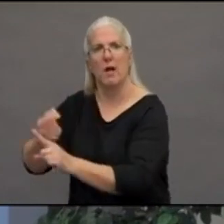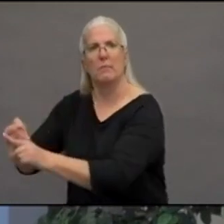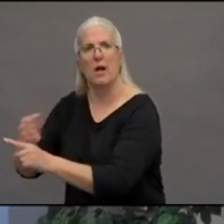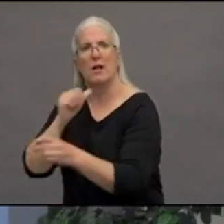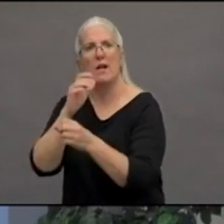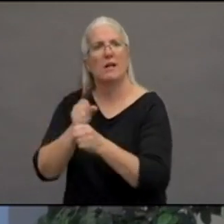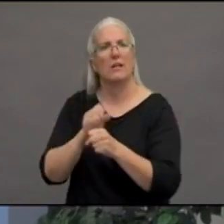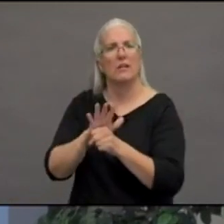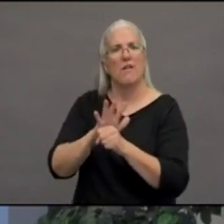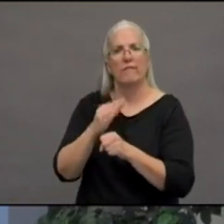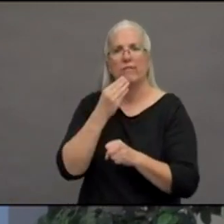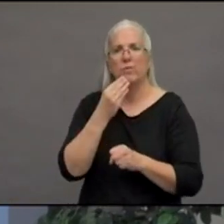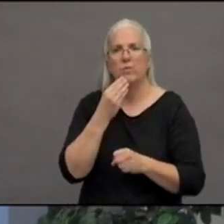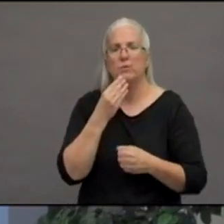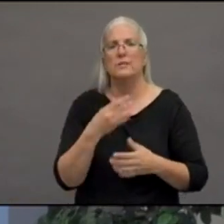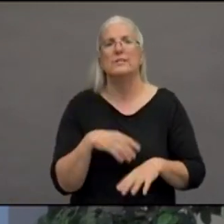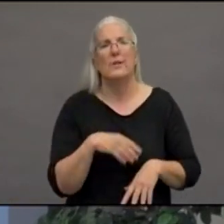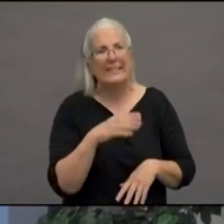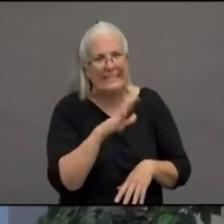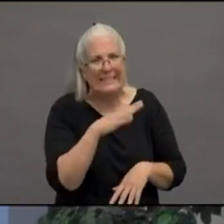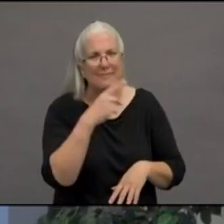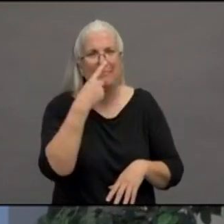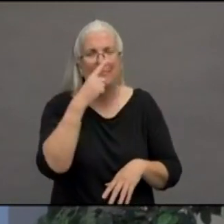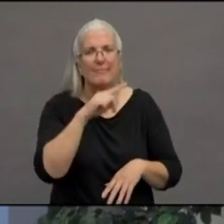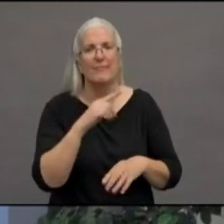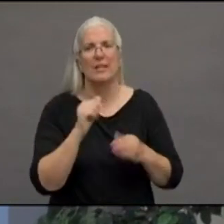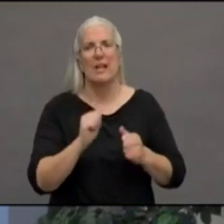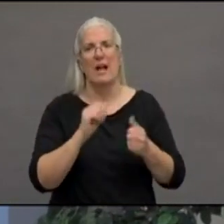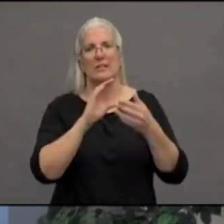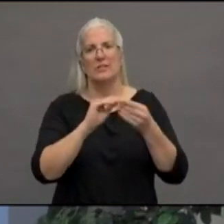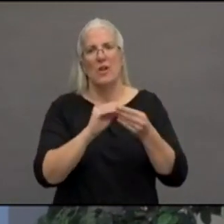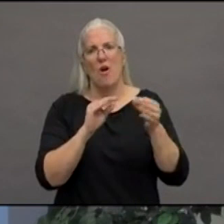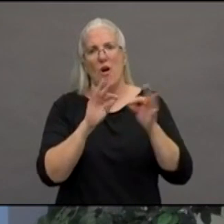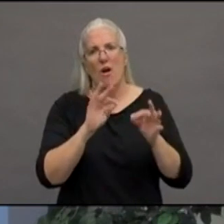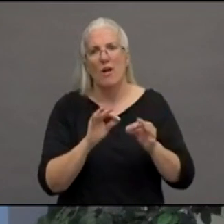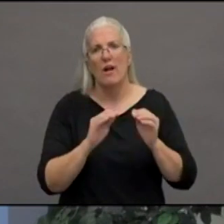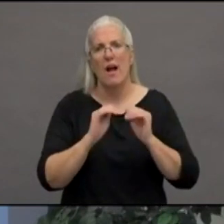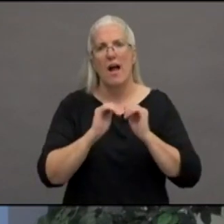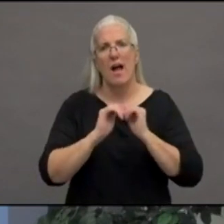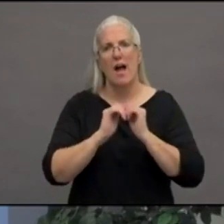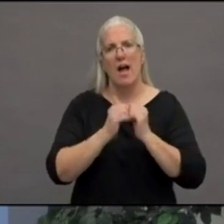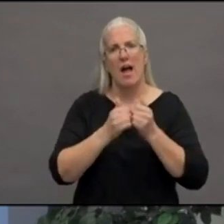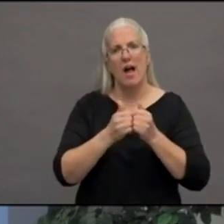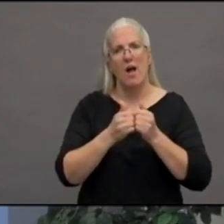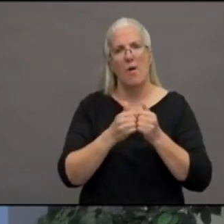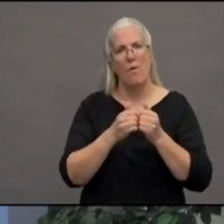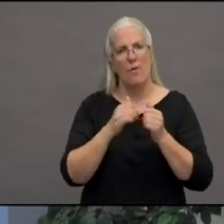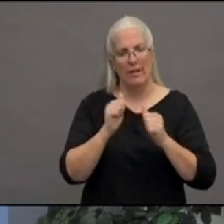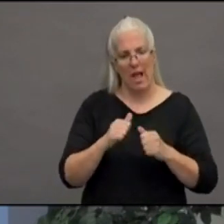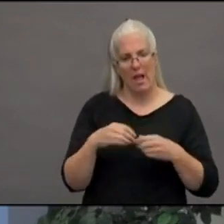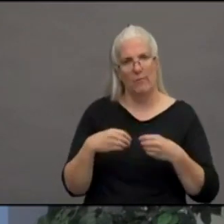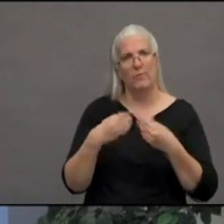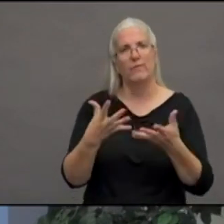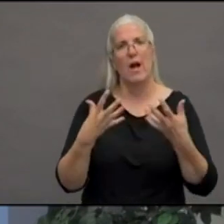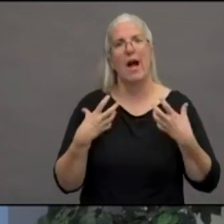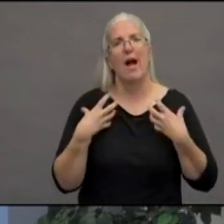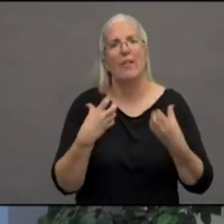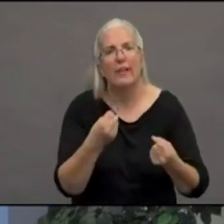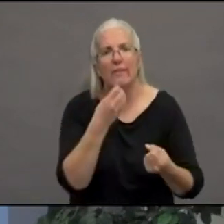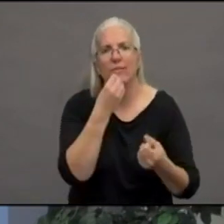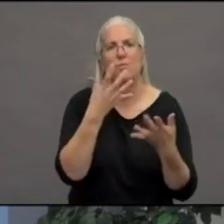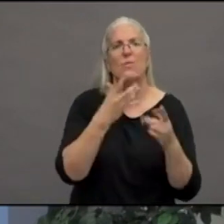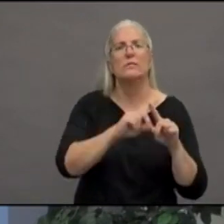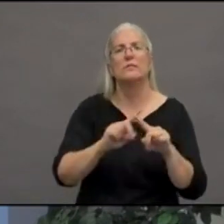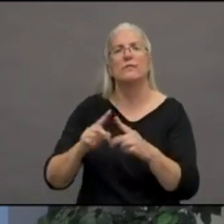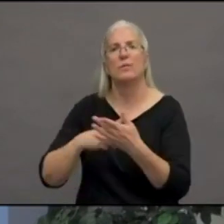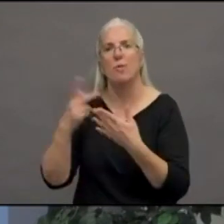about how combating food insecurity is really about providing people with healthy and nutritious food? Sure. So the program that I manage for the Public Health Department here at